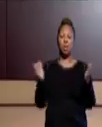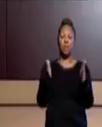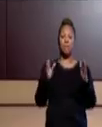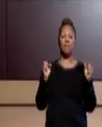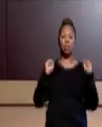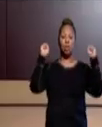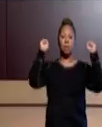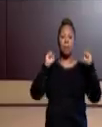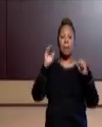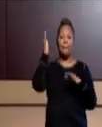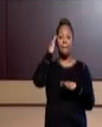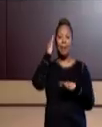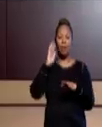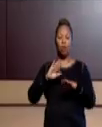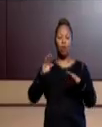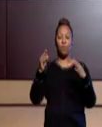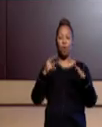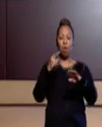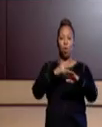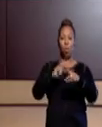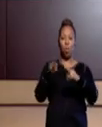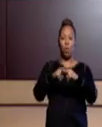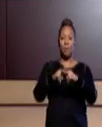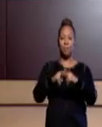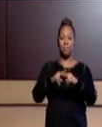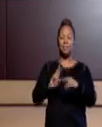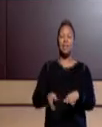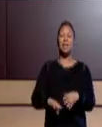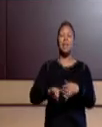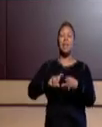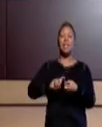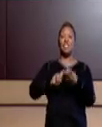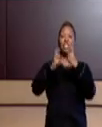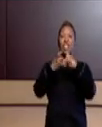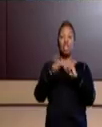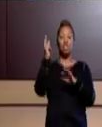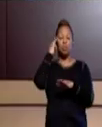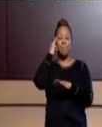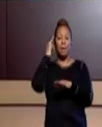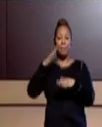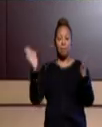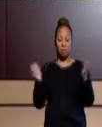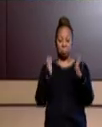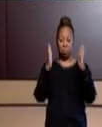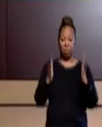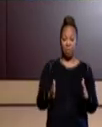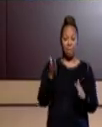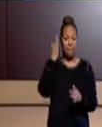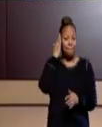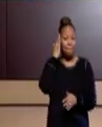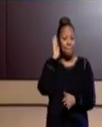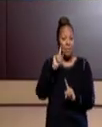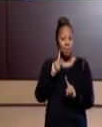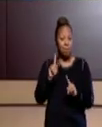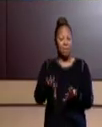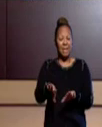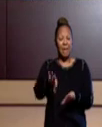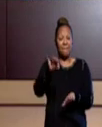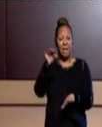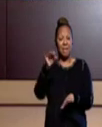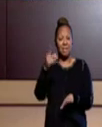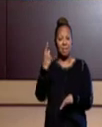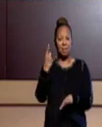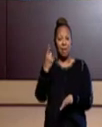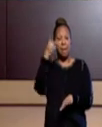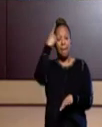In Mind Over Weight, I say the first chapter is unlock your motivation. Because all of us have motivation, but we don't know how to find the motivation. And then when